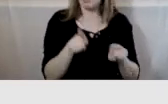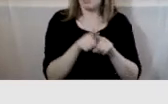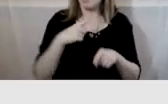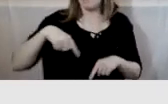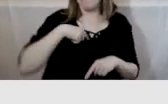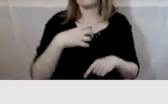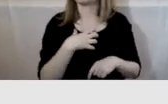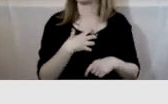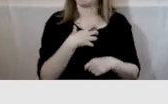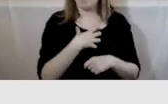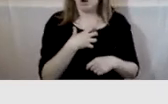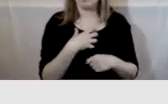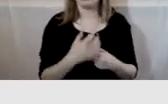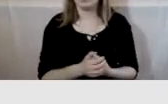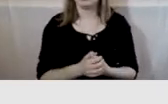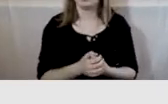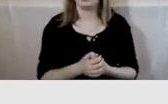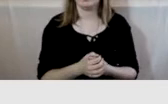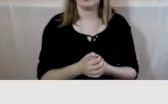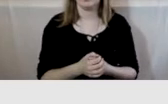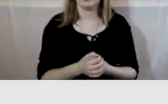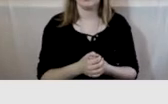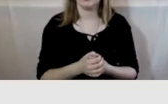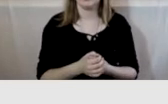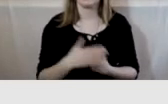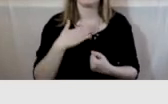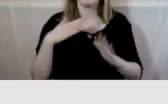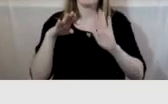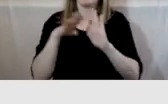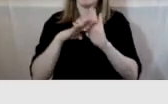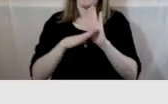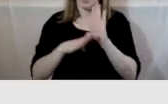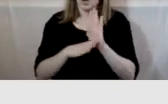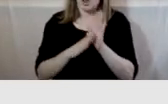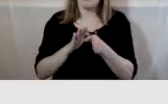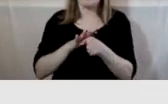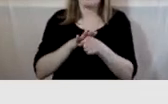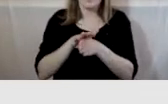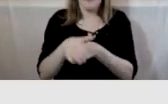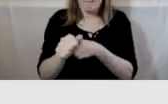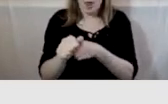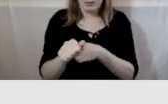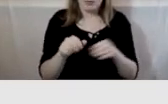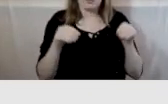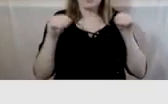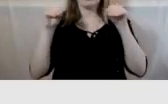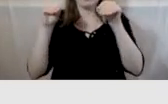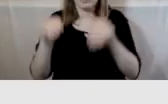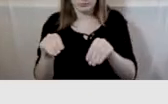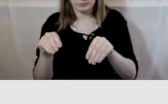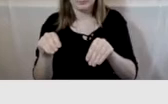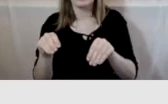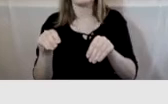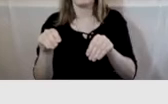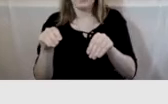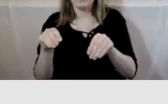kad būtų mums ir ta programų įgyvendinimo sistema vedanti prie gerų